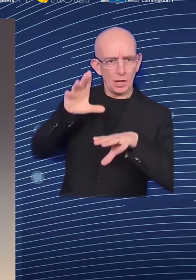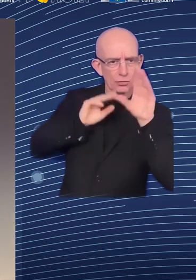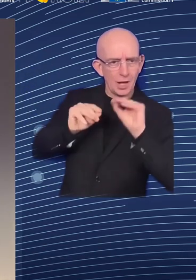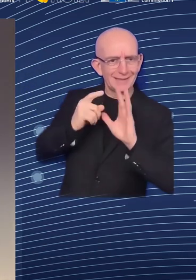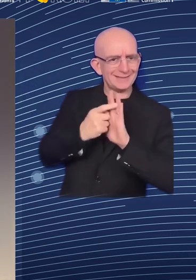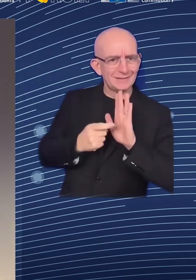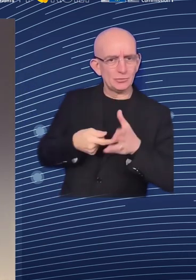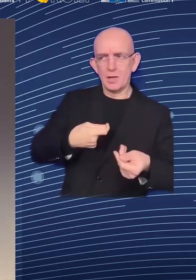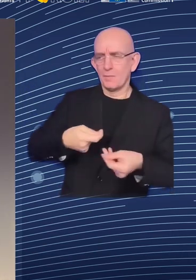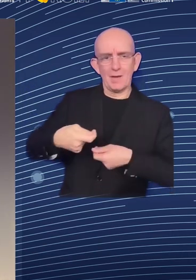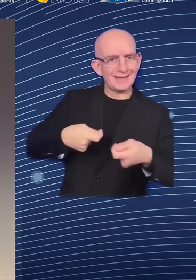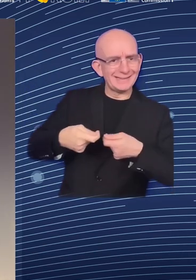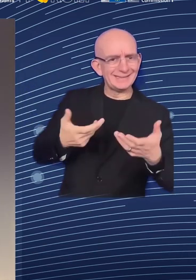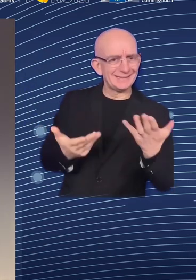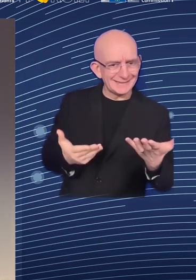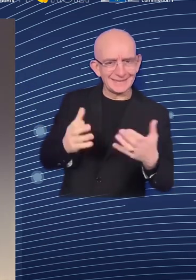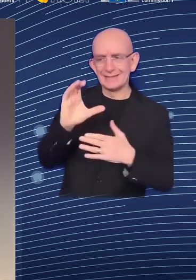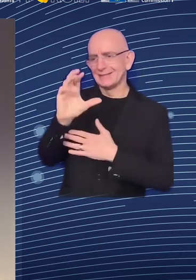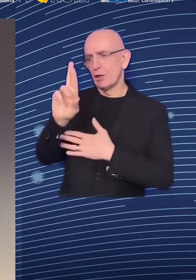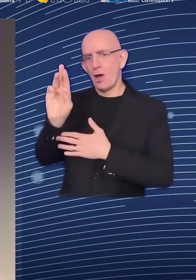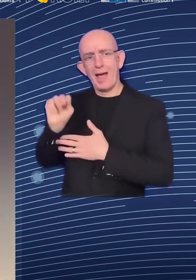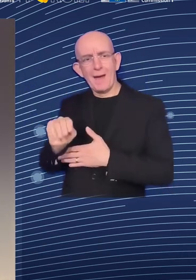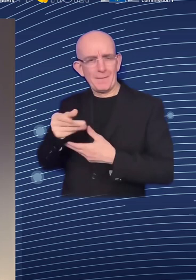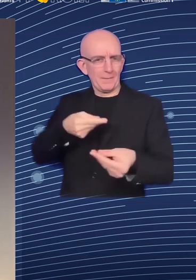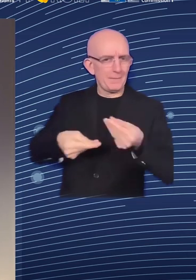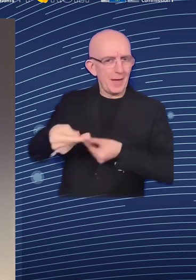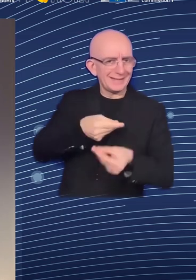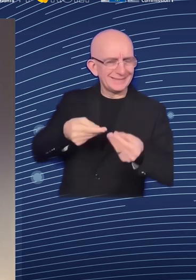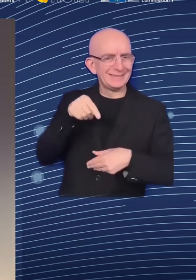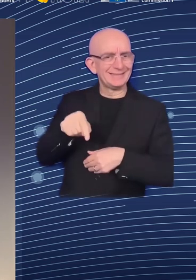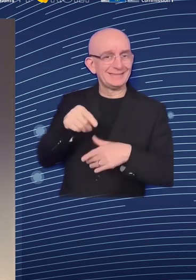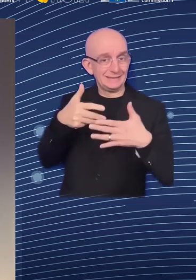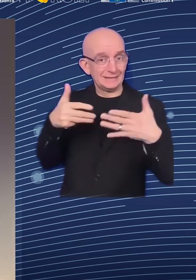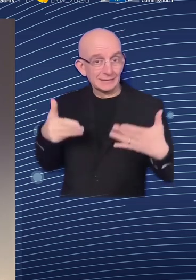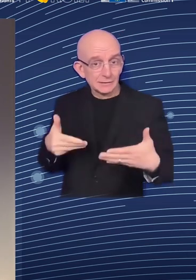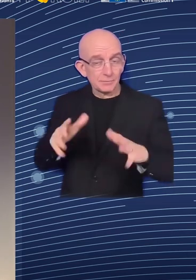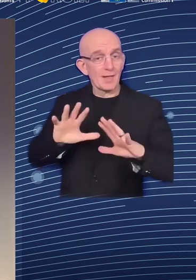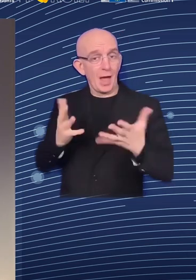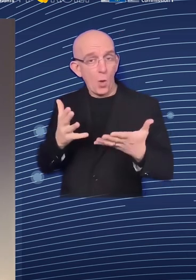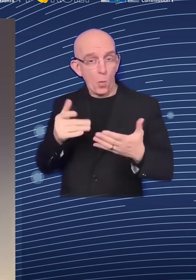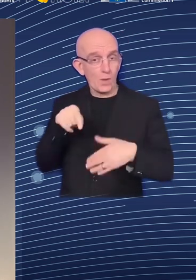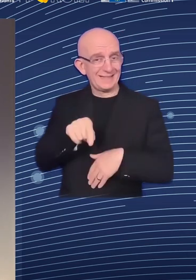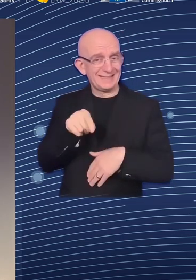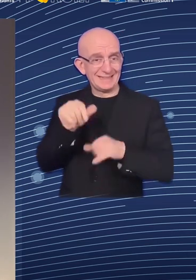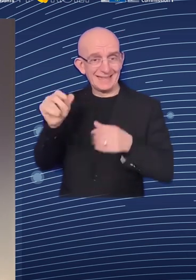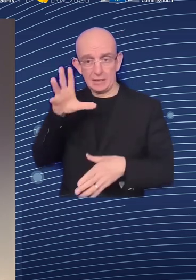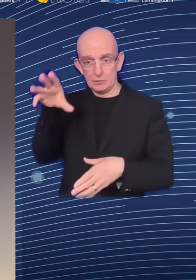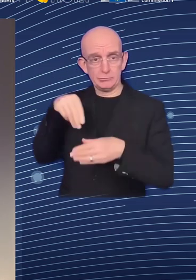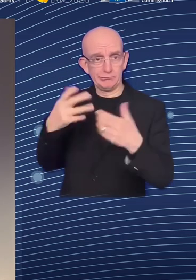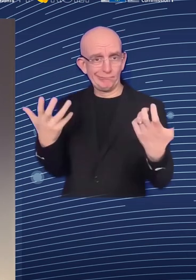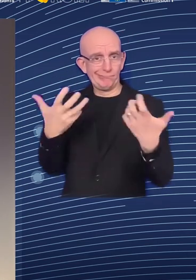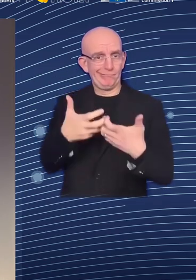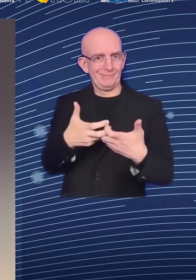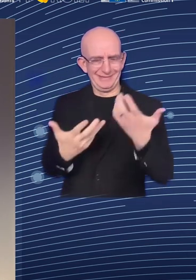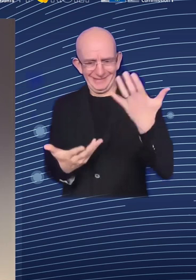how to put all those things together, because this is your daily job. And you need to be better at that one. So